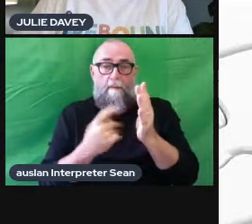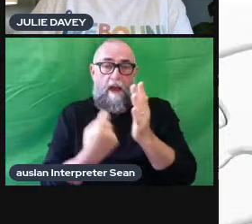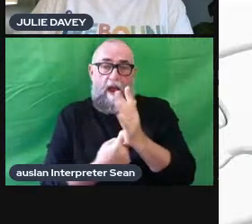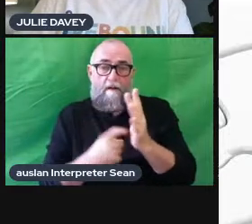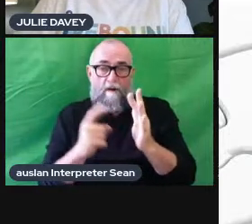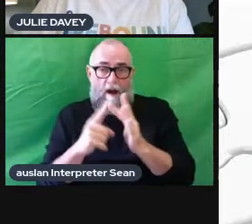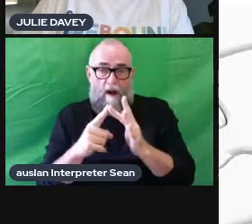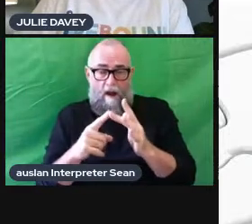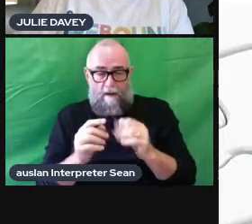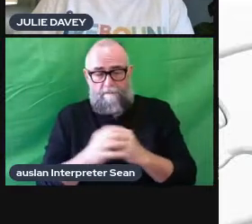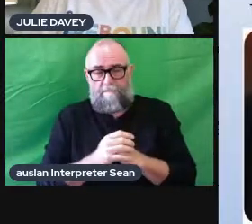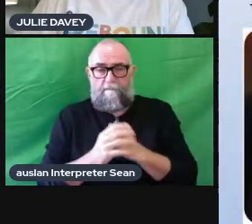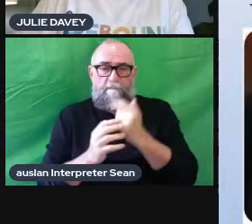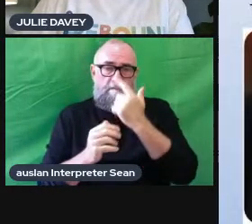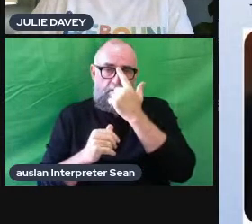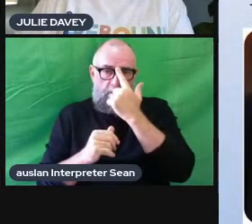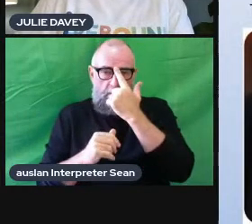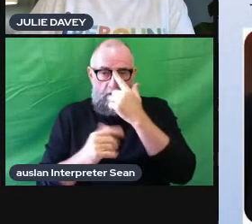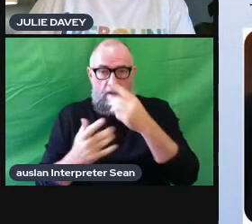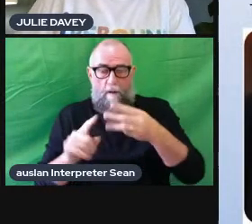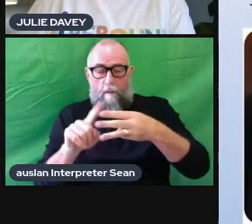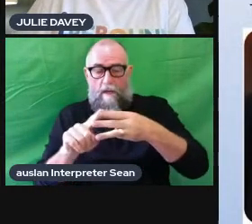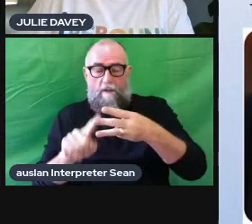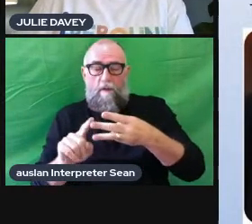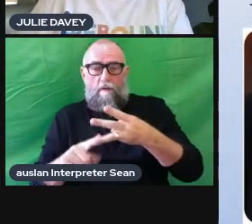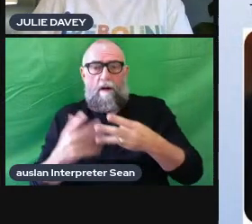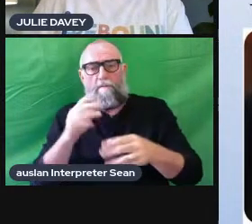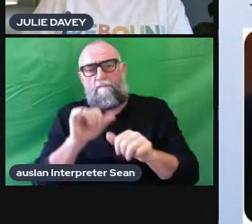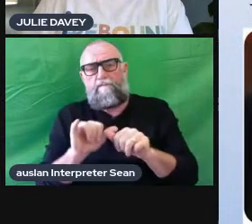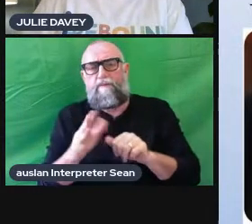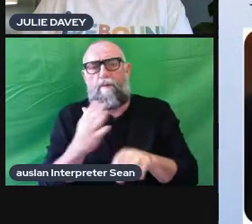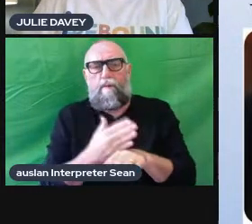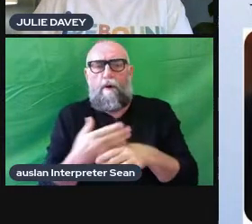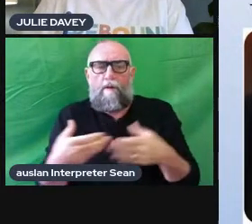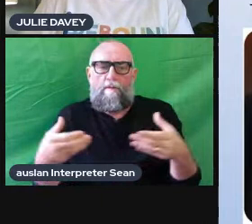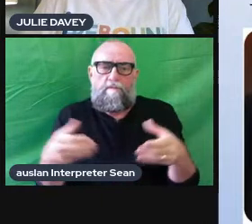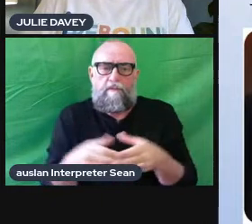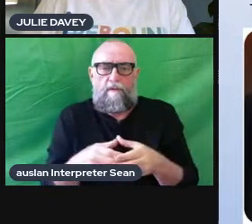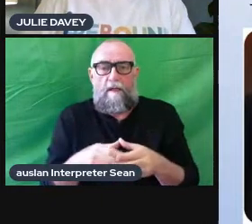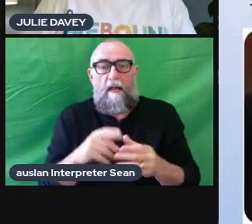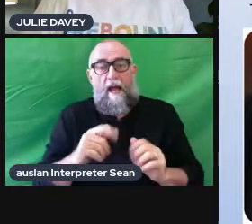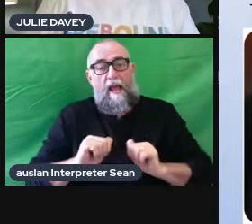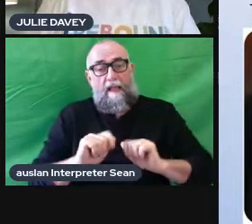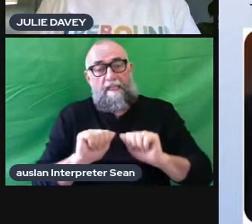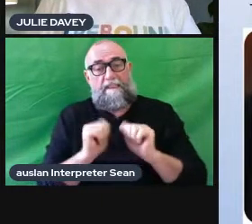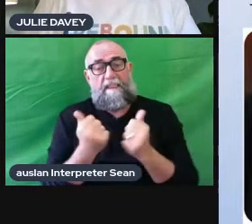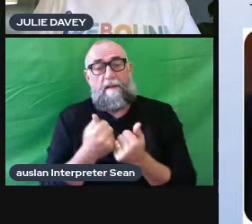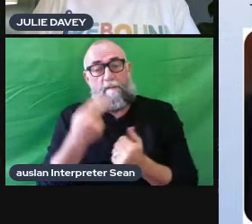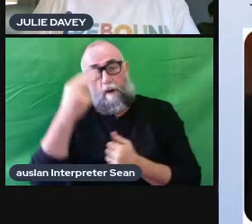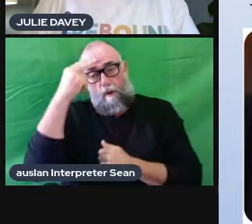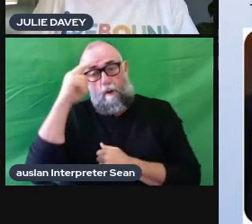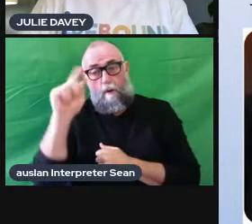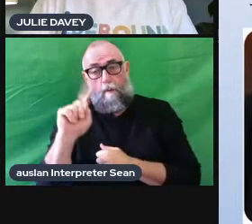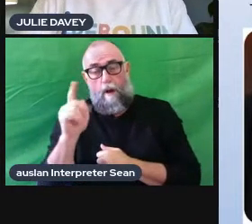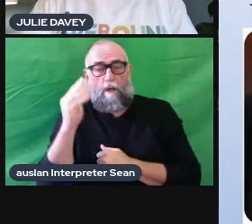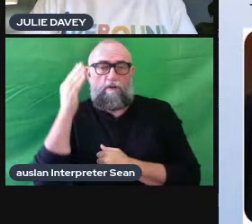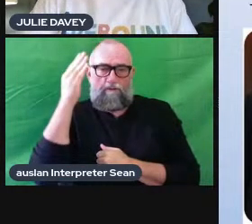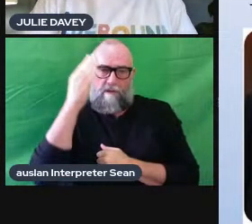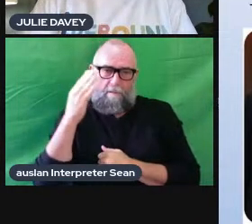partners in this commitment. So we called ourselves the Dream Team, I think, because one